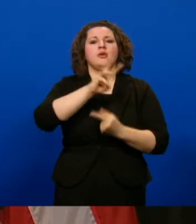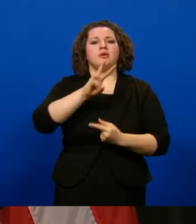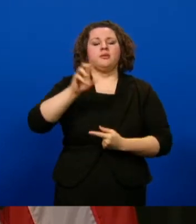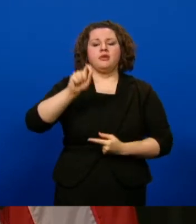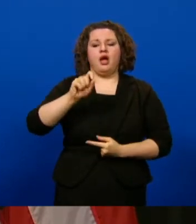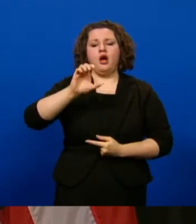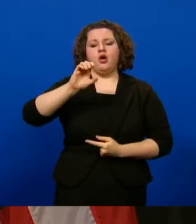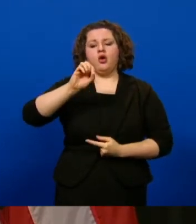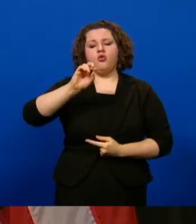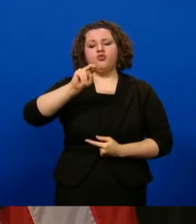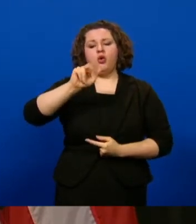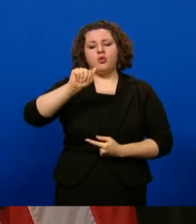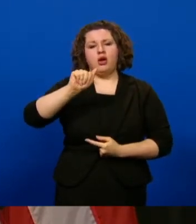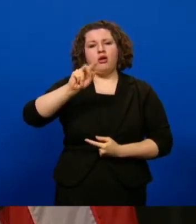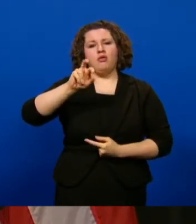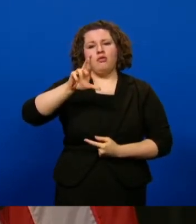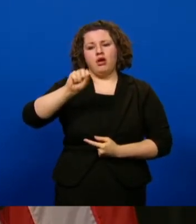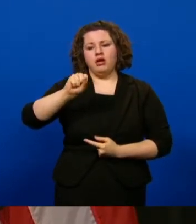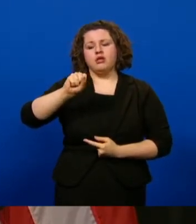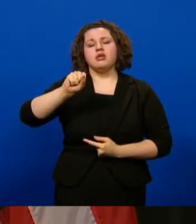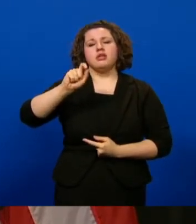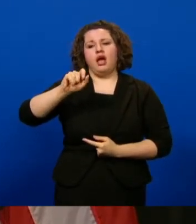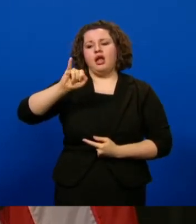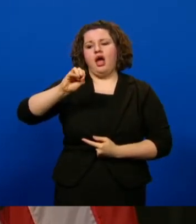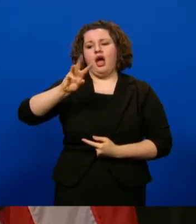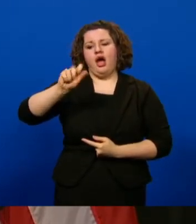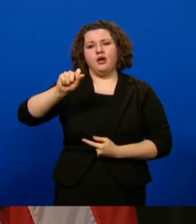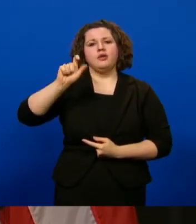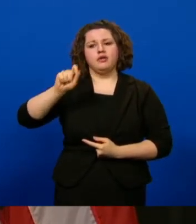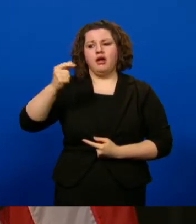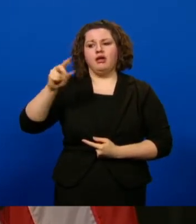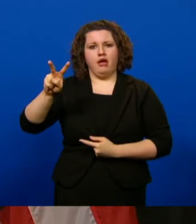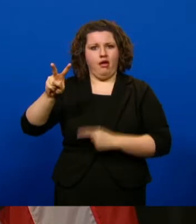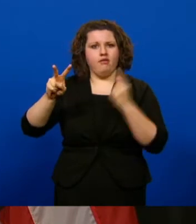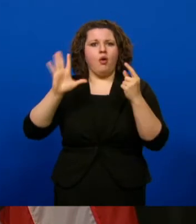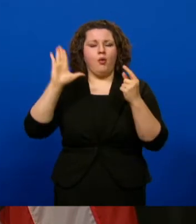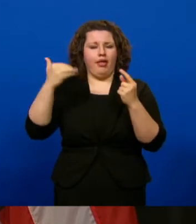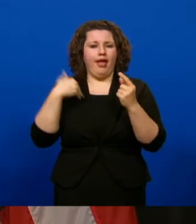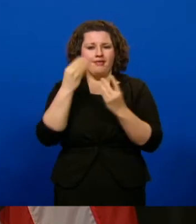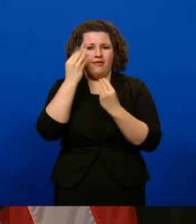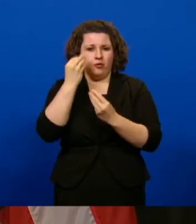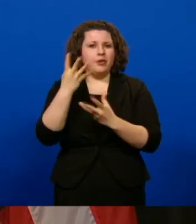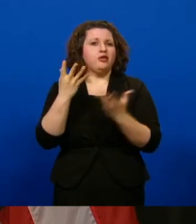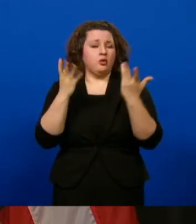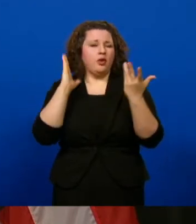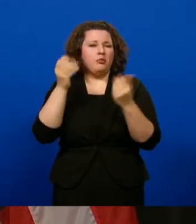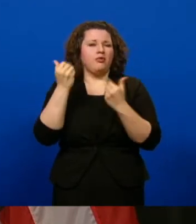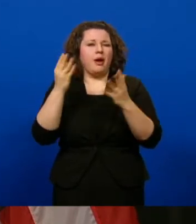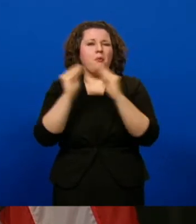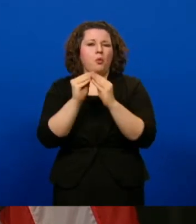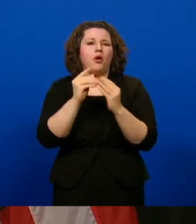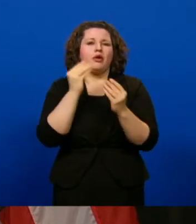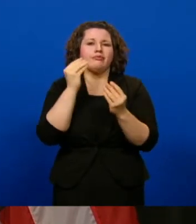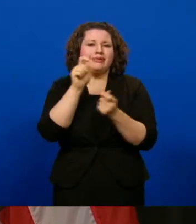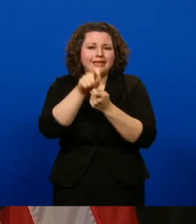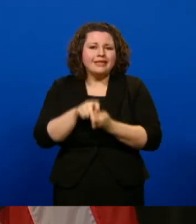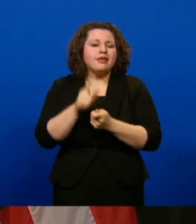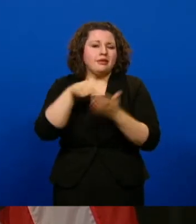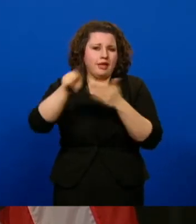coronavirus.iowa.gov next week, in which we will be providing more details on the dashboard next week to all of